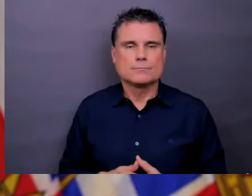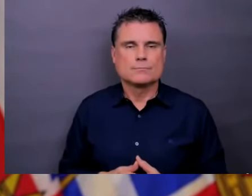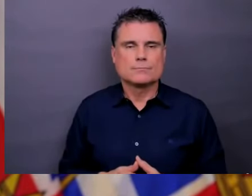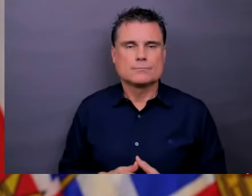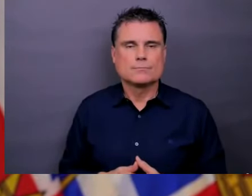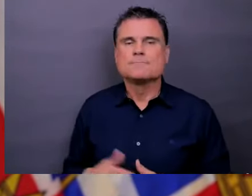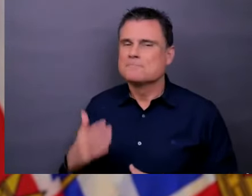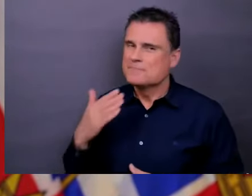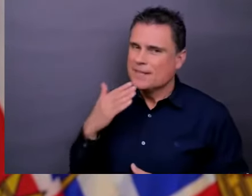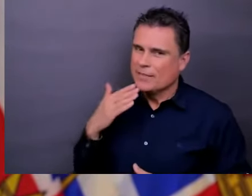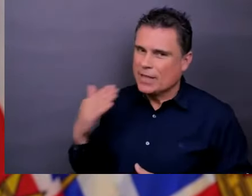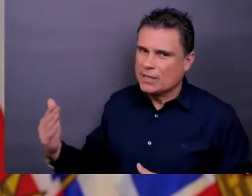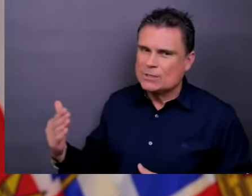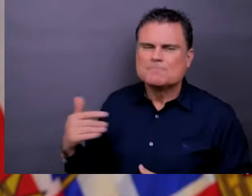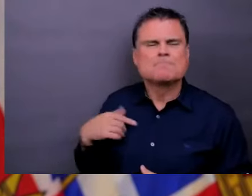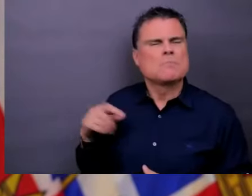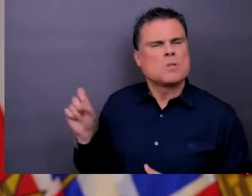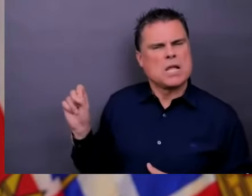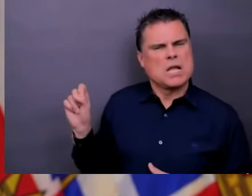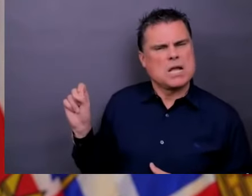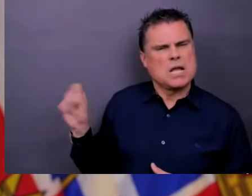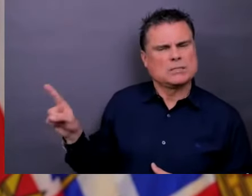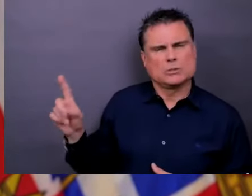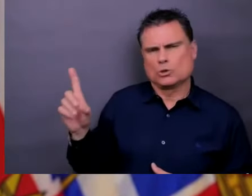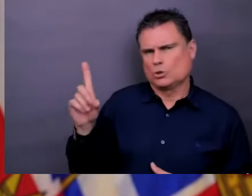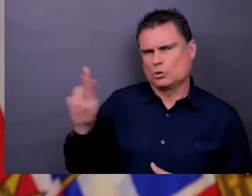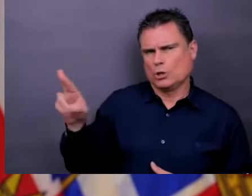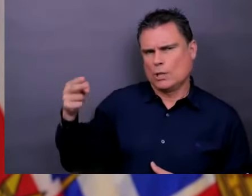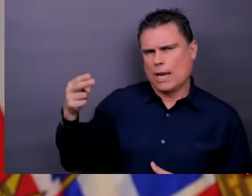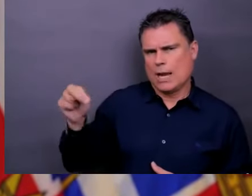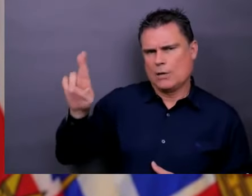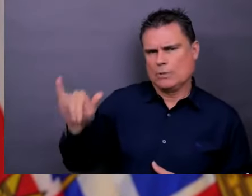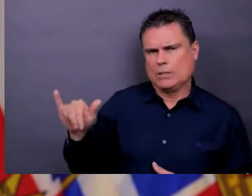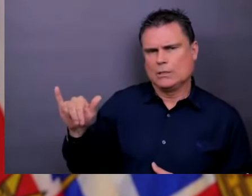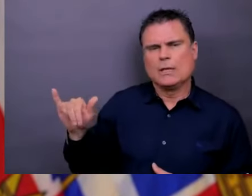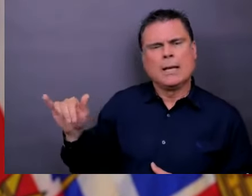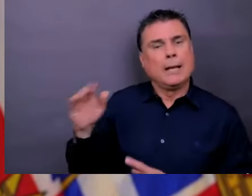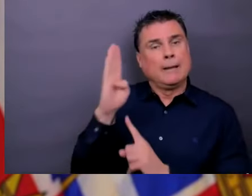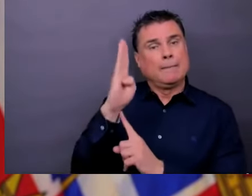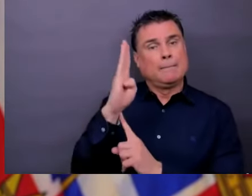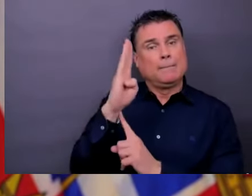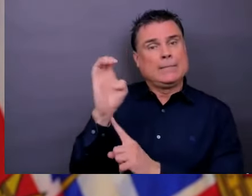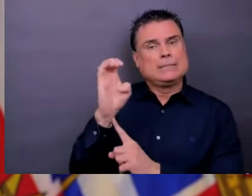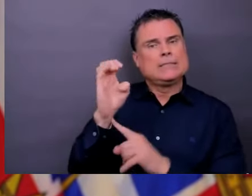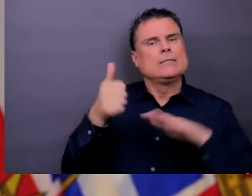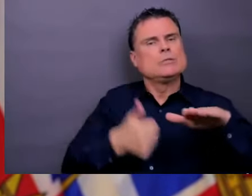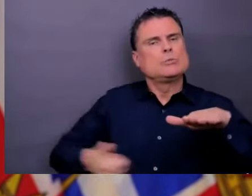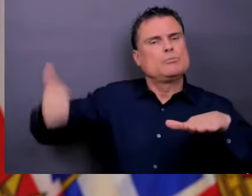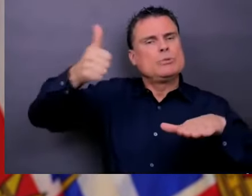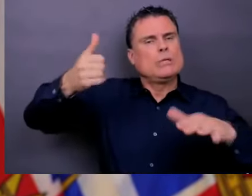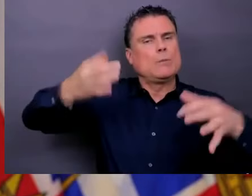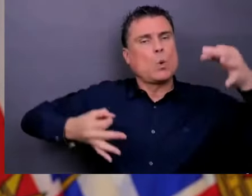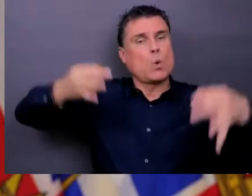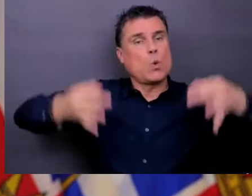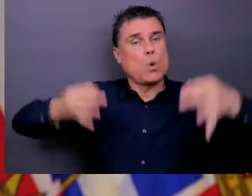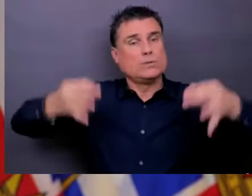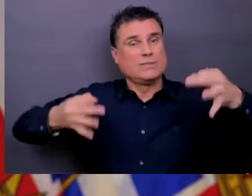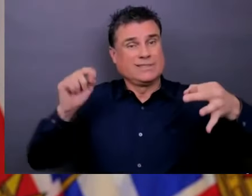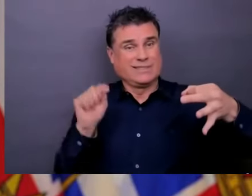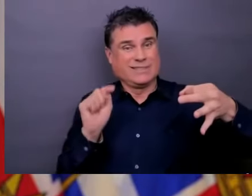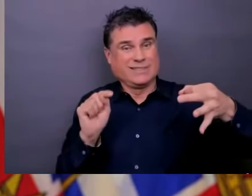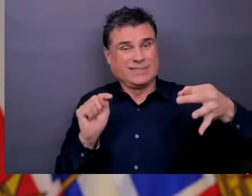Thank you. Dr. Henry, the Chief Justice of the BC Supreme Court on Friday said that BC was putting the courts